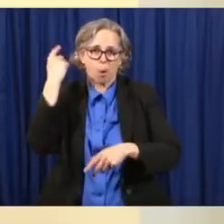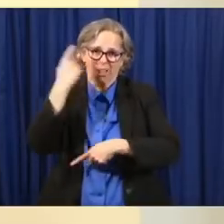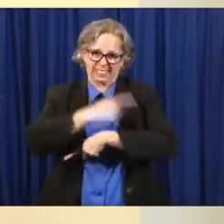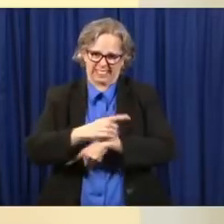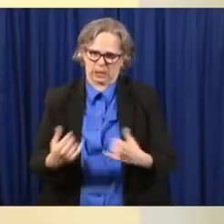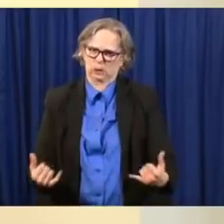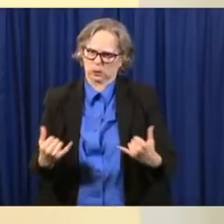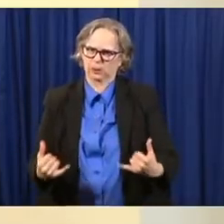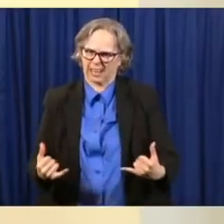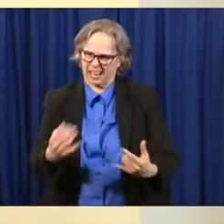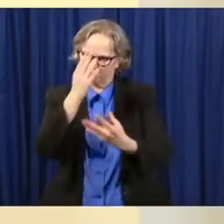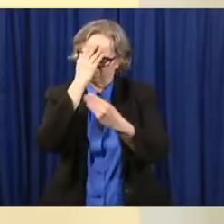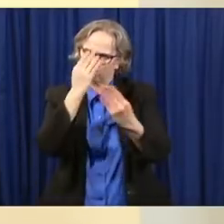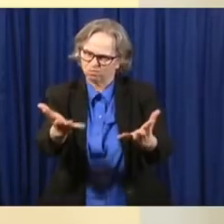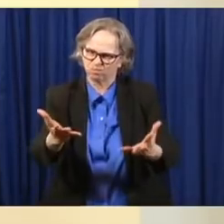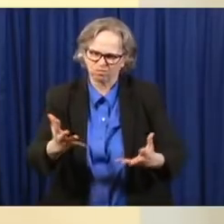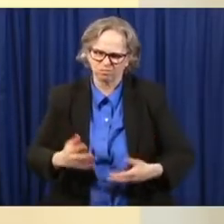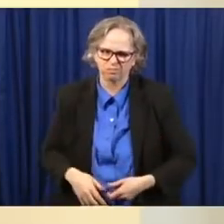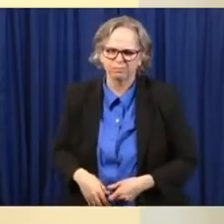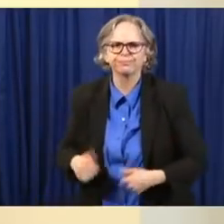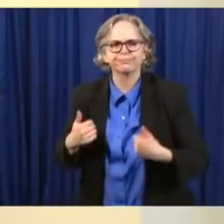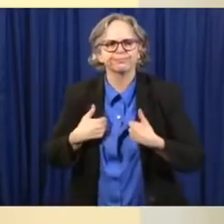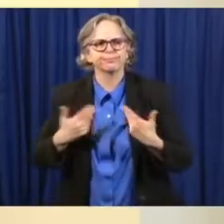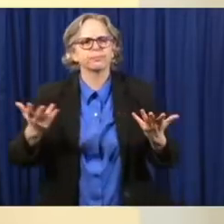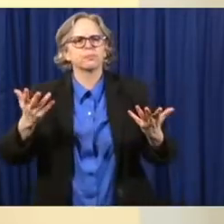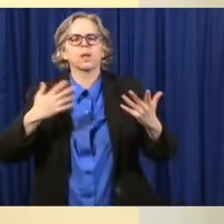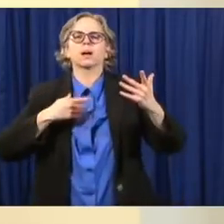I want to talk about hope for a moment.